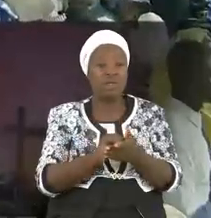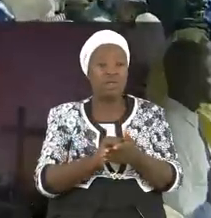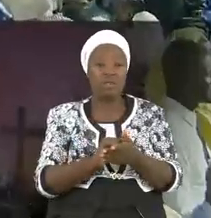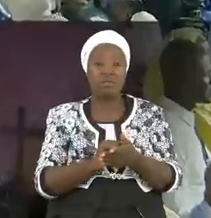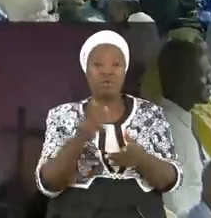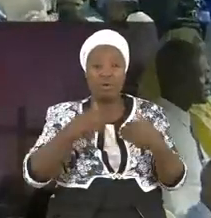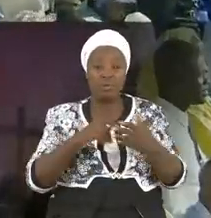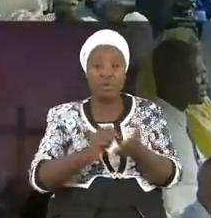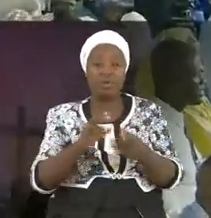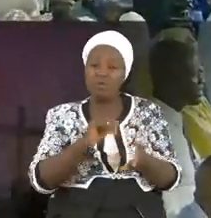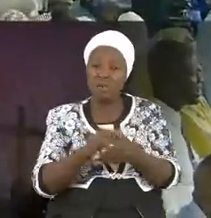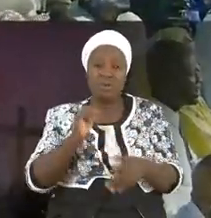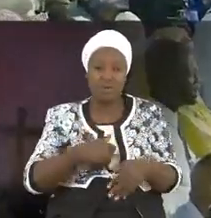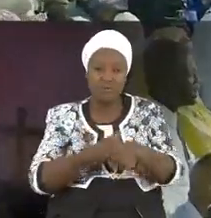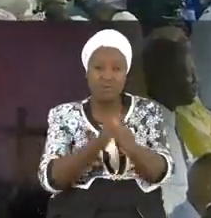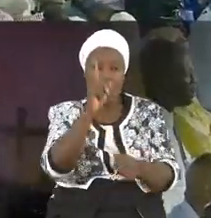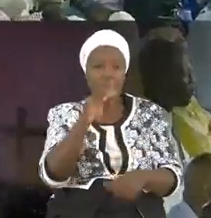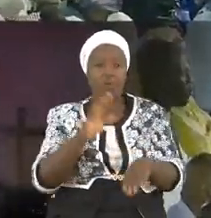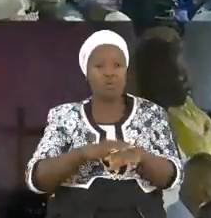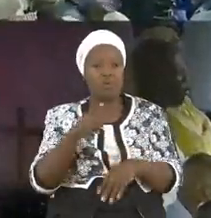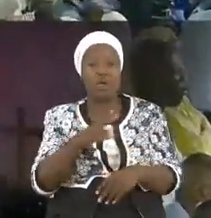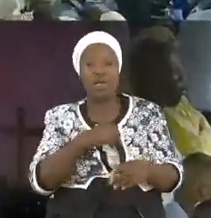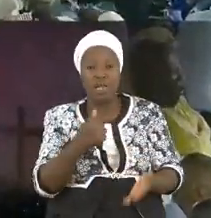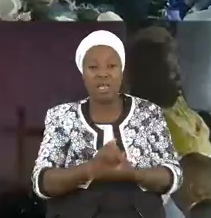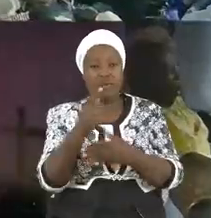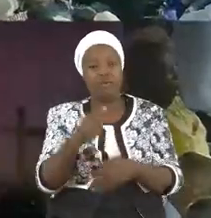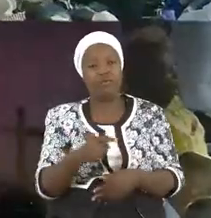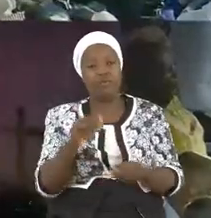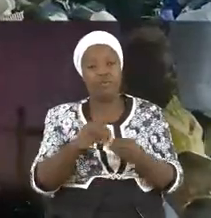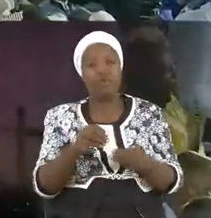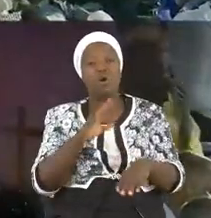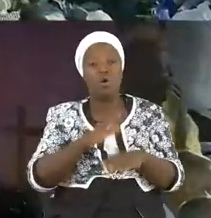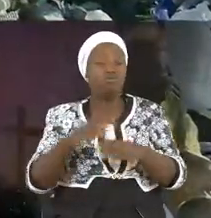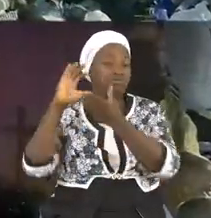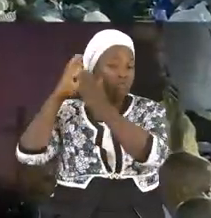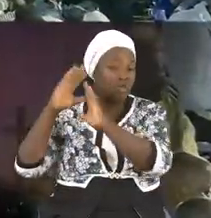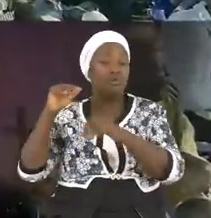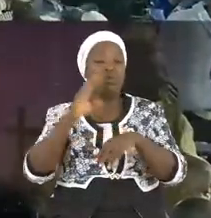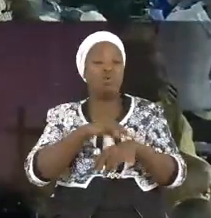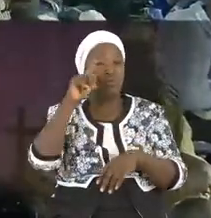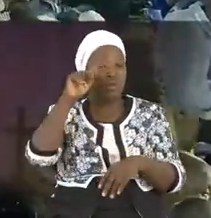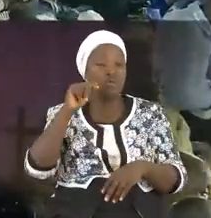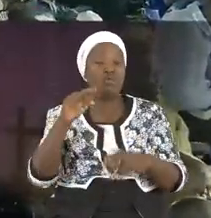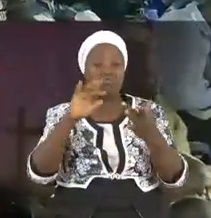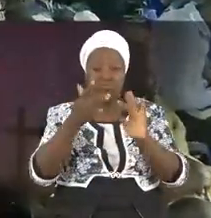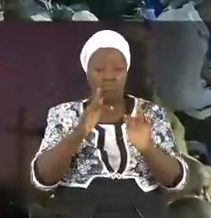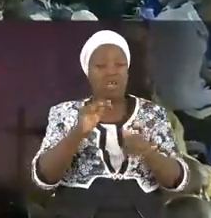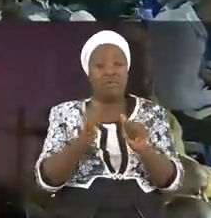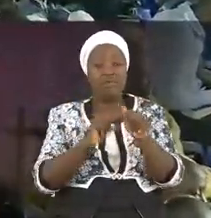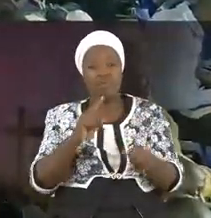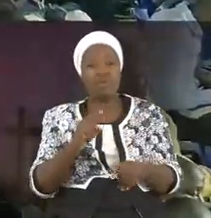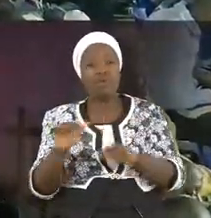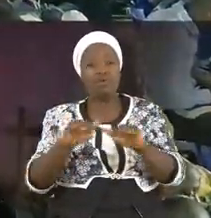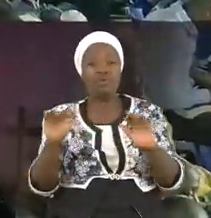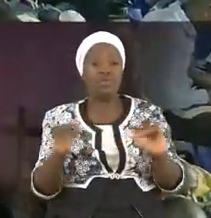you and help you over the radio, over the television, online, everywhere. Do the same thing as